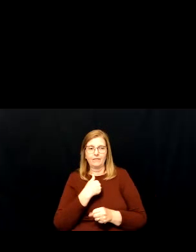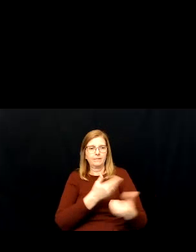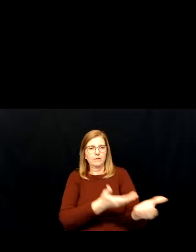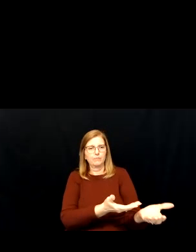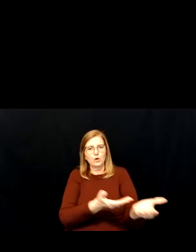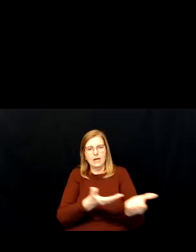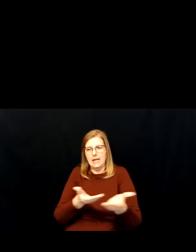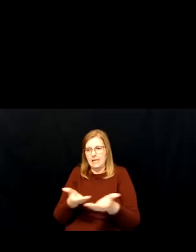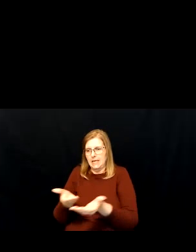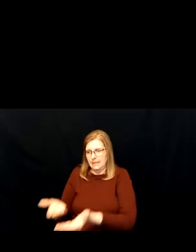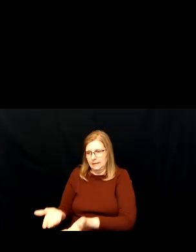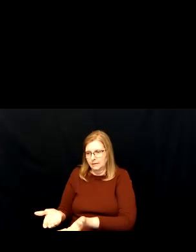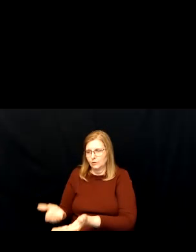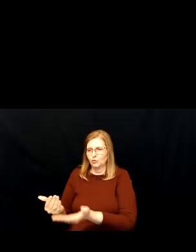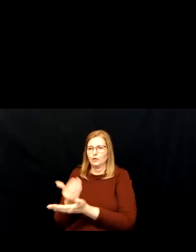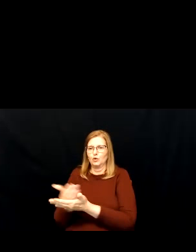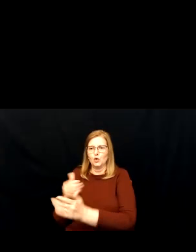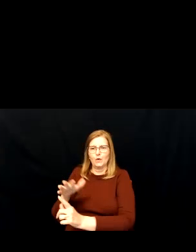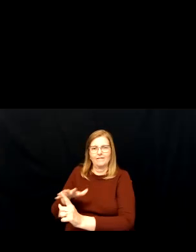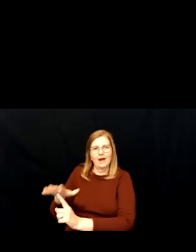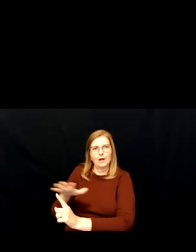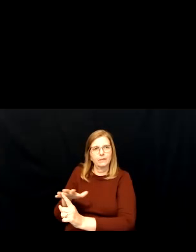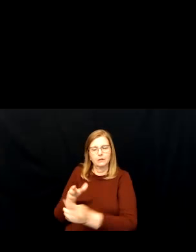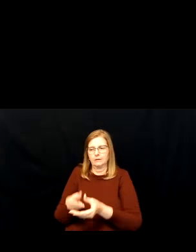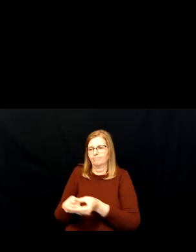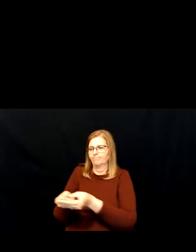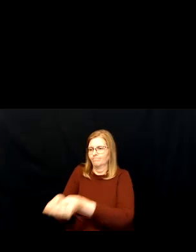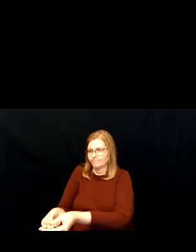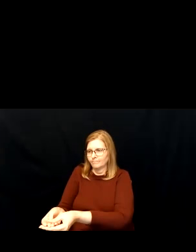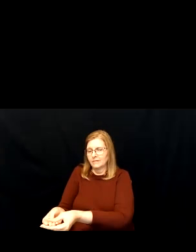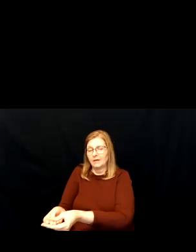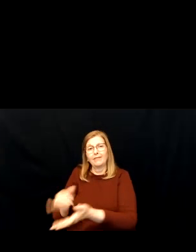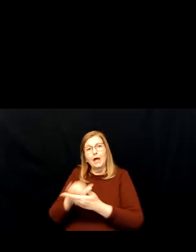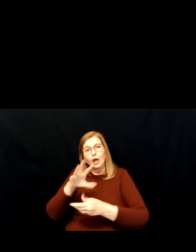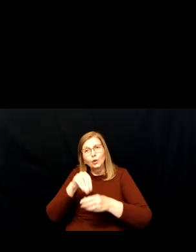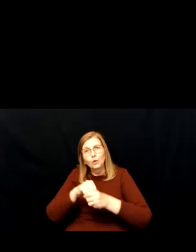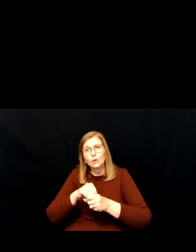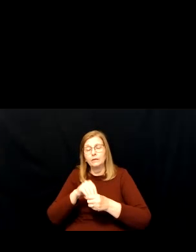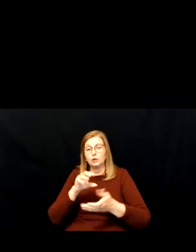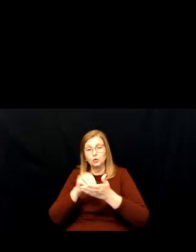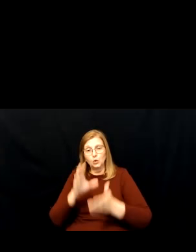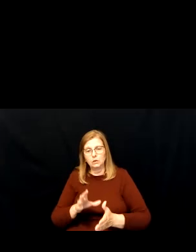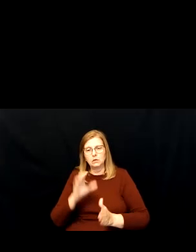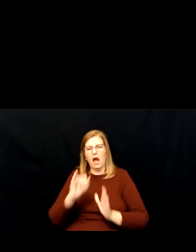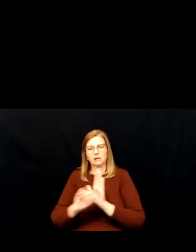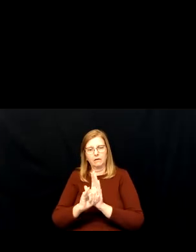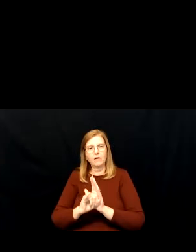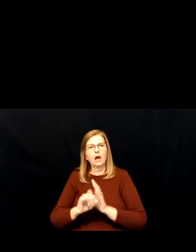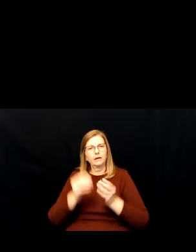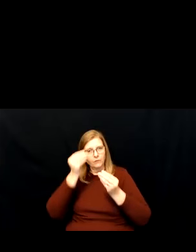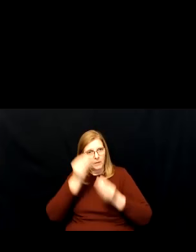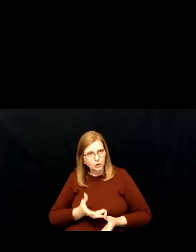the receiving setting? Would be fabulous, because it includes a student's identifying information, the